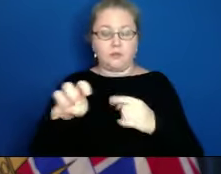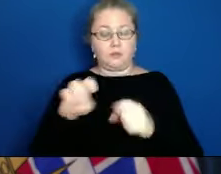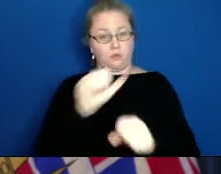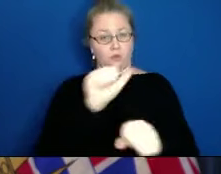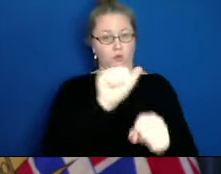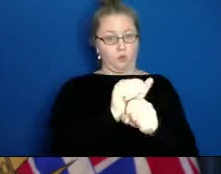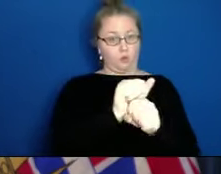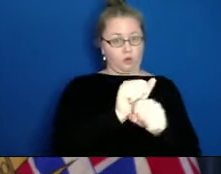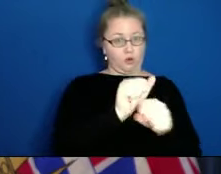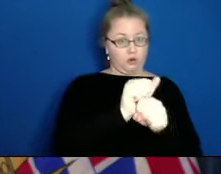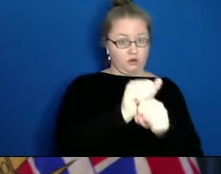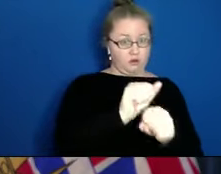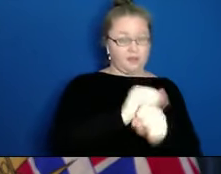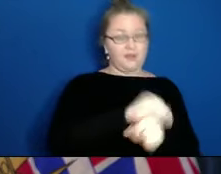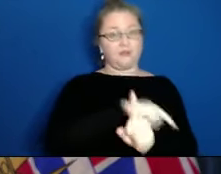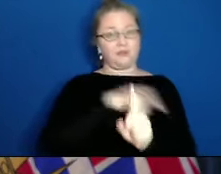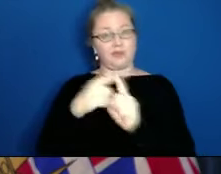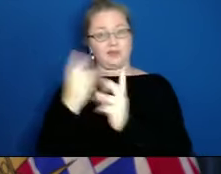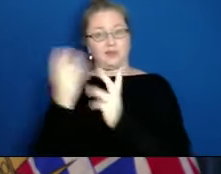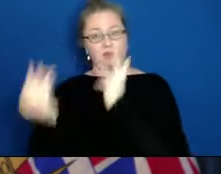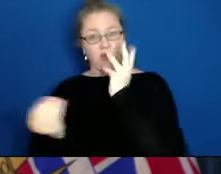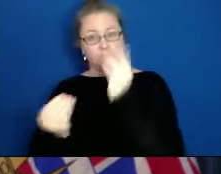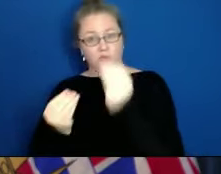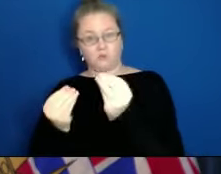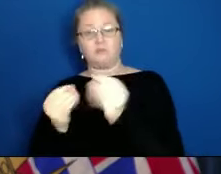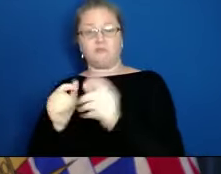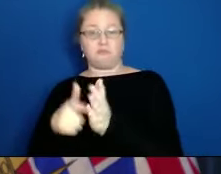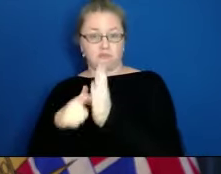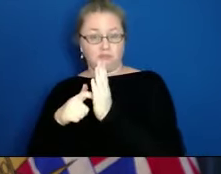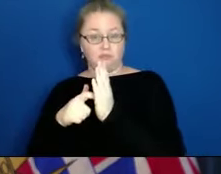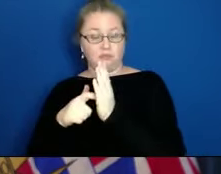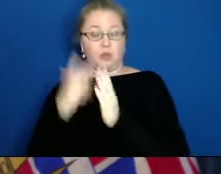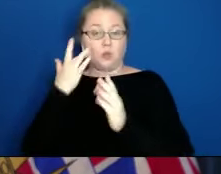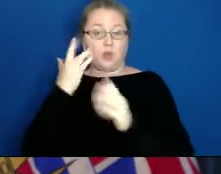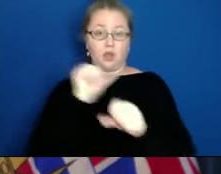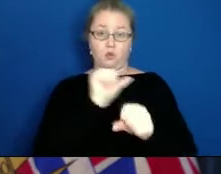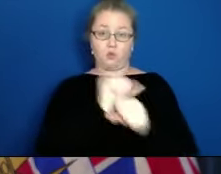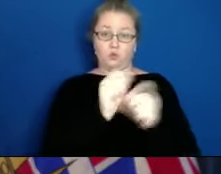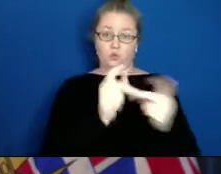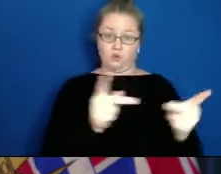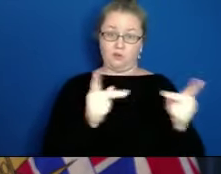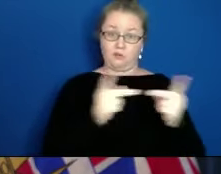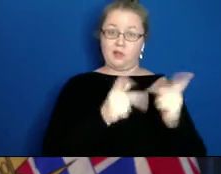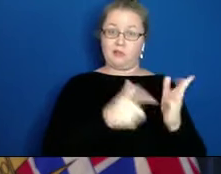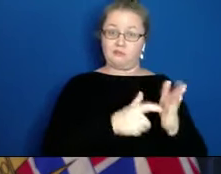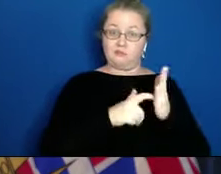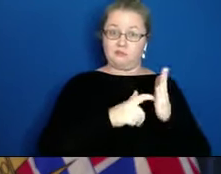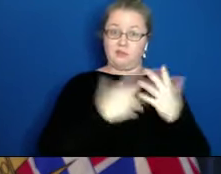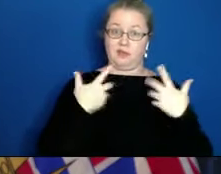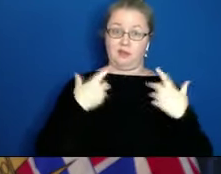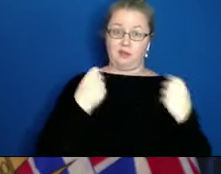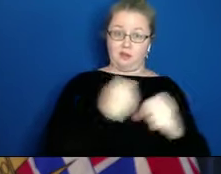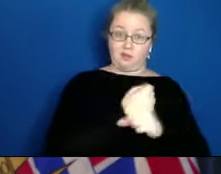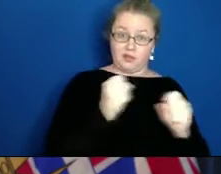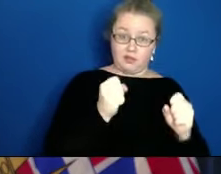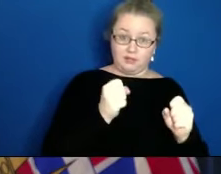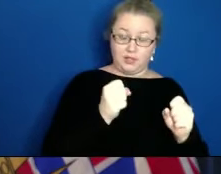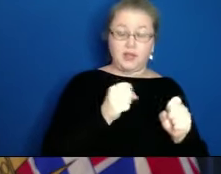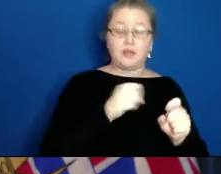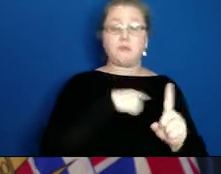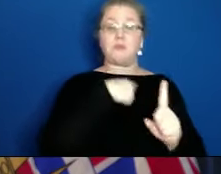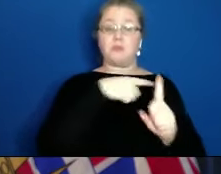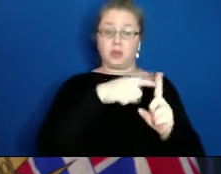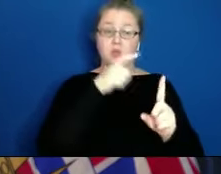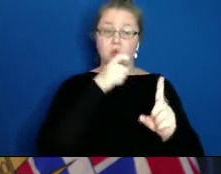workplace health and safety issue, as one of the mandates that we have had, but also to ensure that owners and operators of